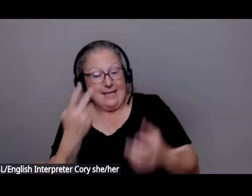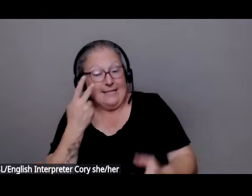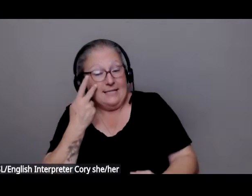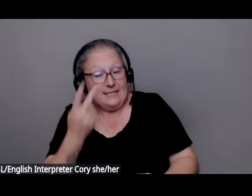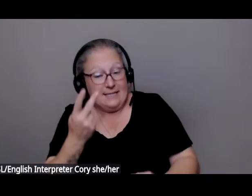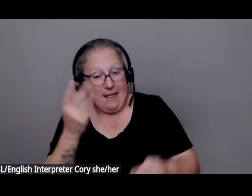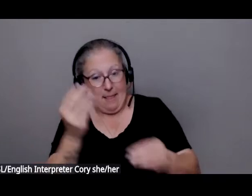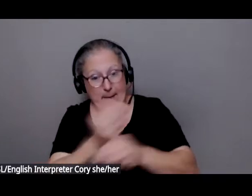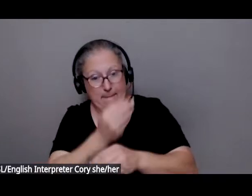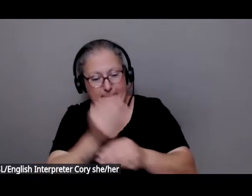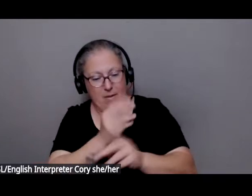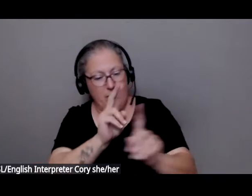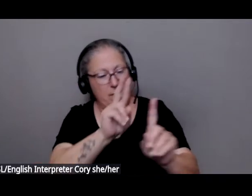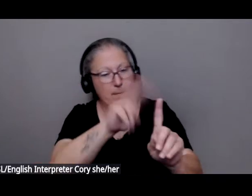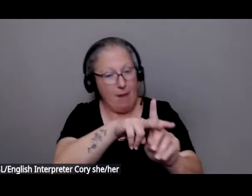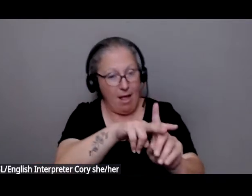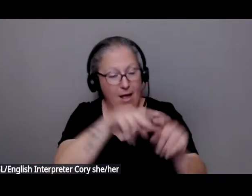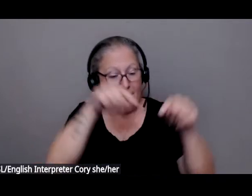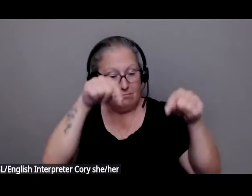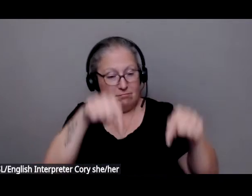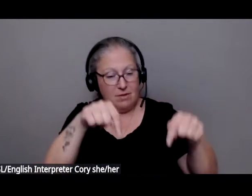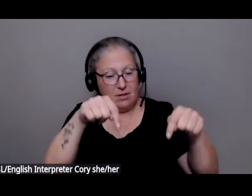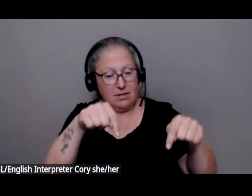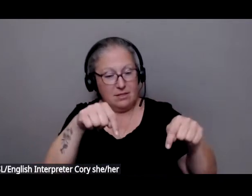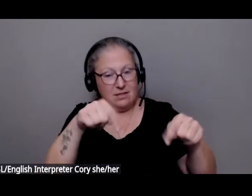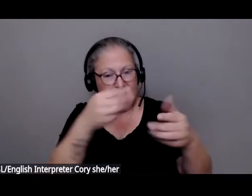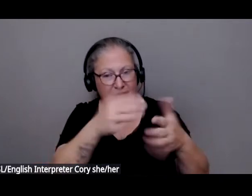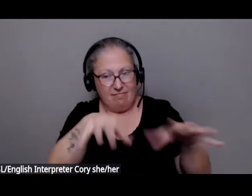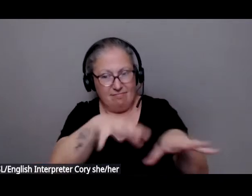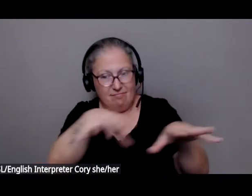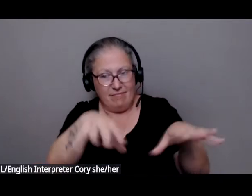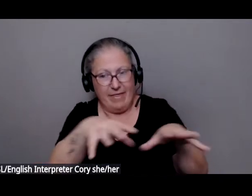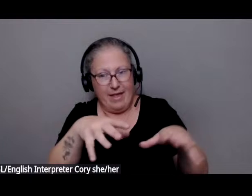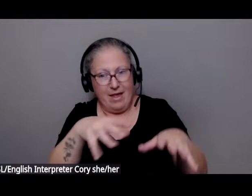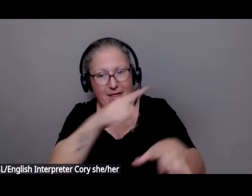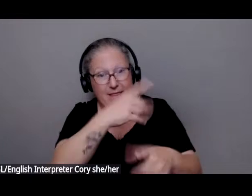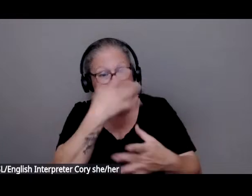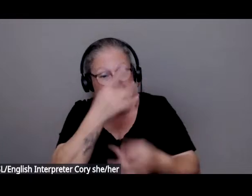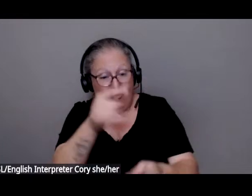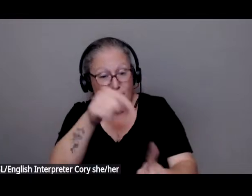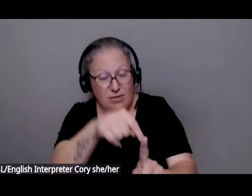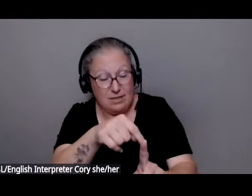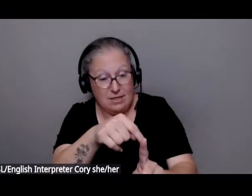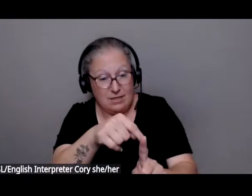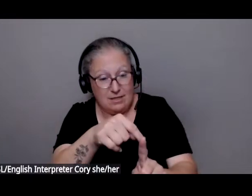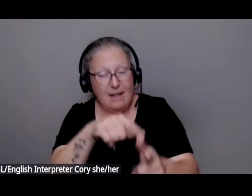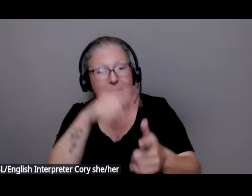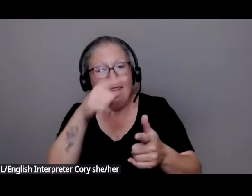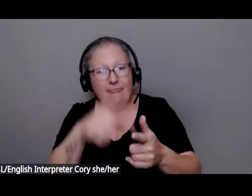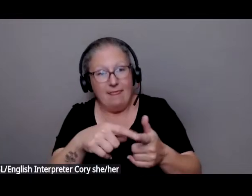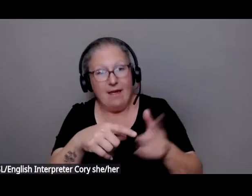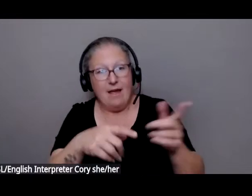the math is applied in this thing that they're actually interested in, then